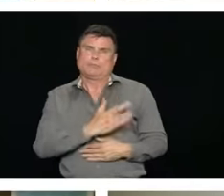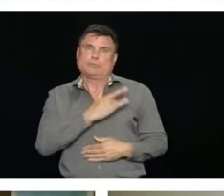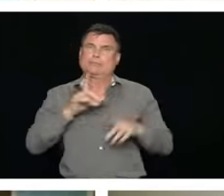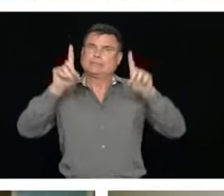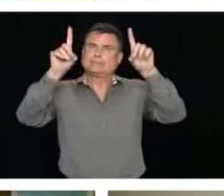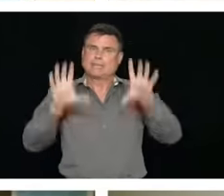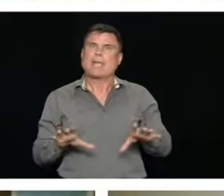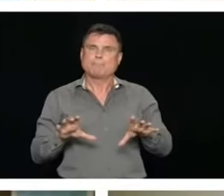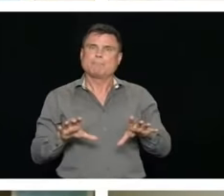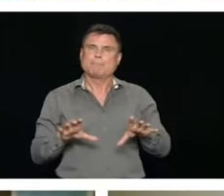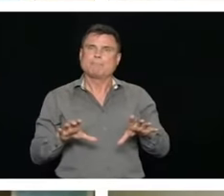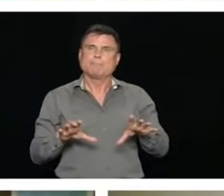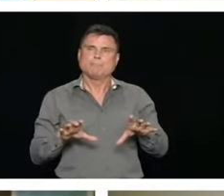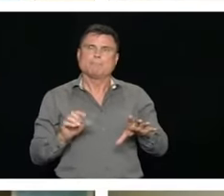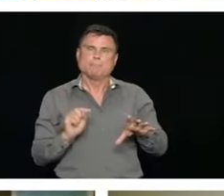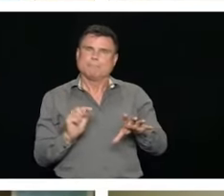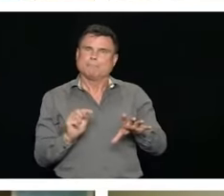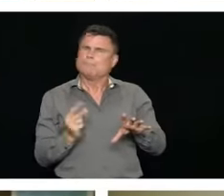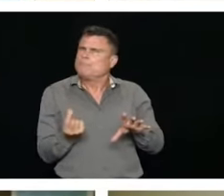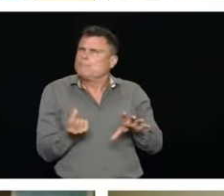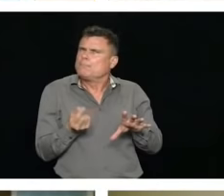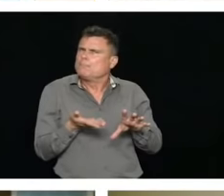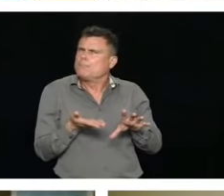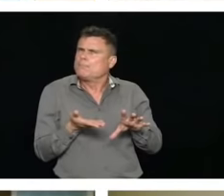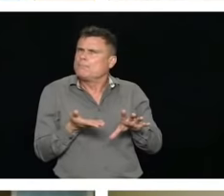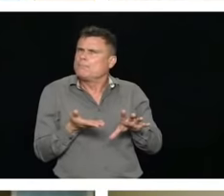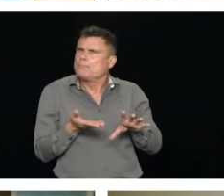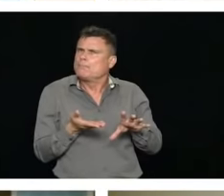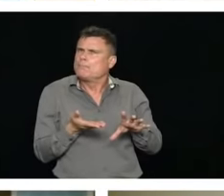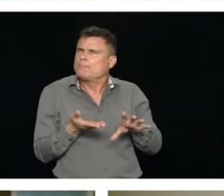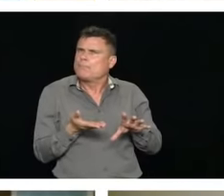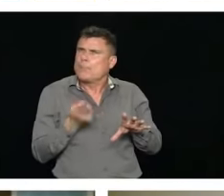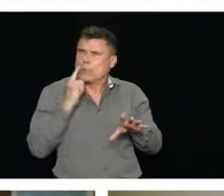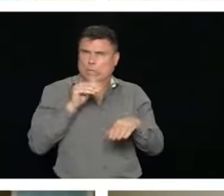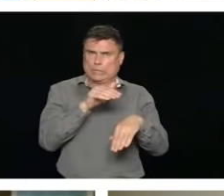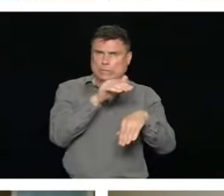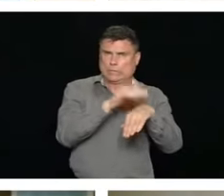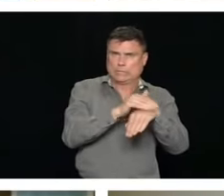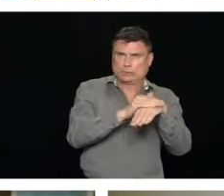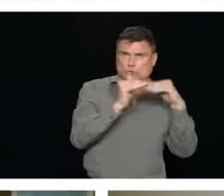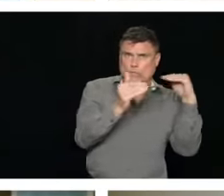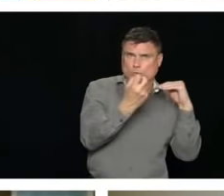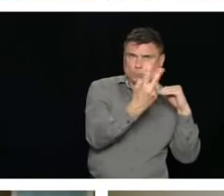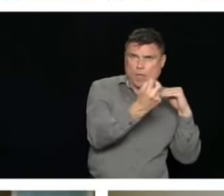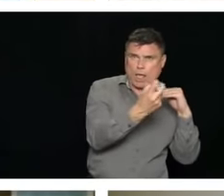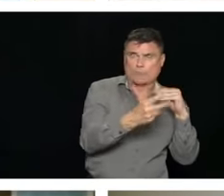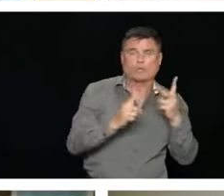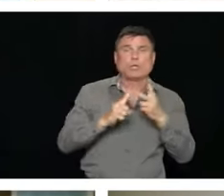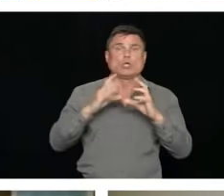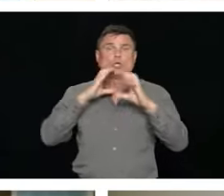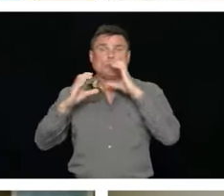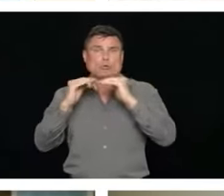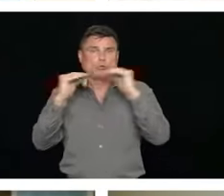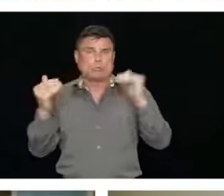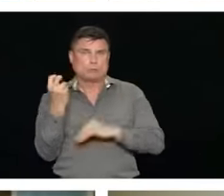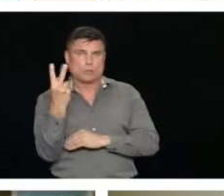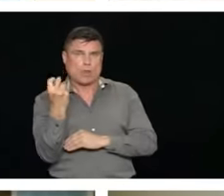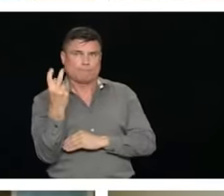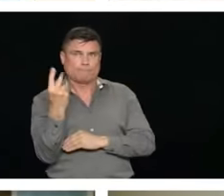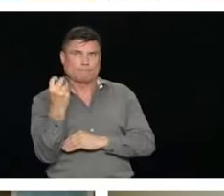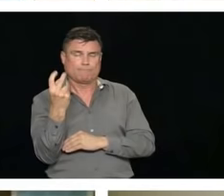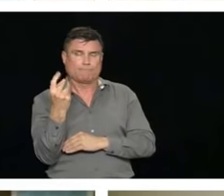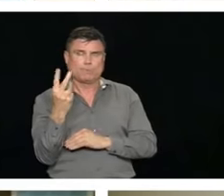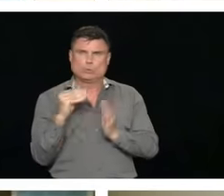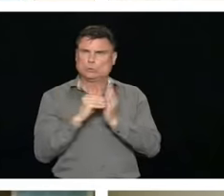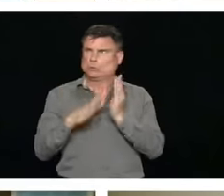sitting, for students who need to do so in order to graduate? And Catherine from the Noose wants to know, how will grade 11 students who